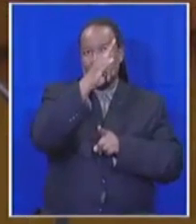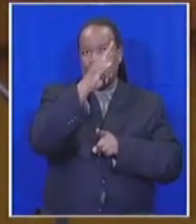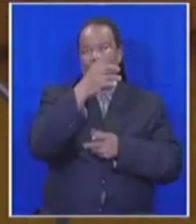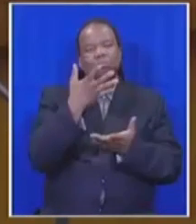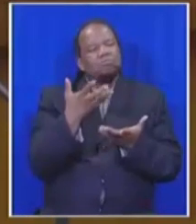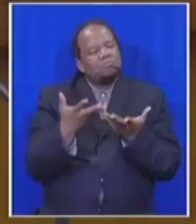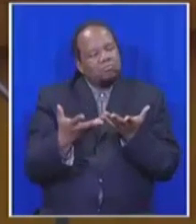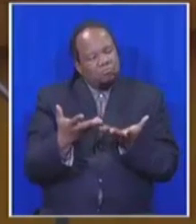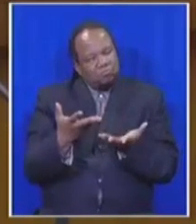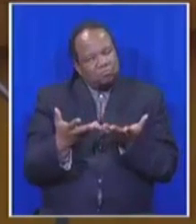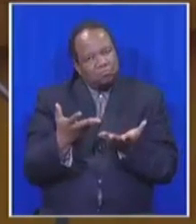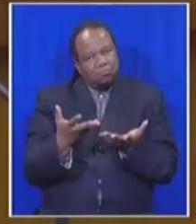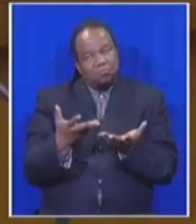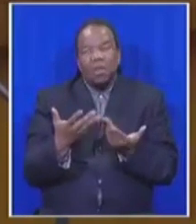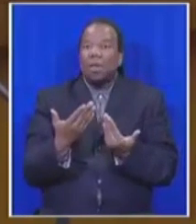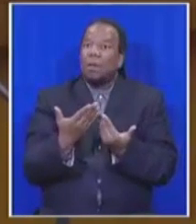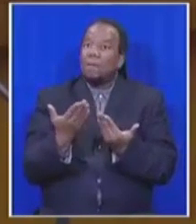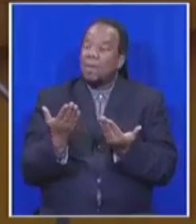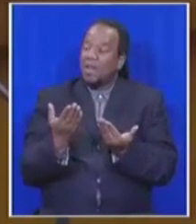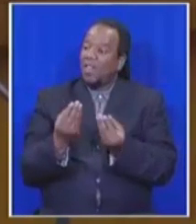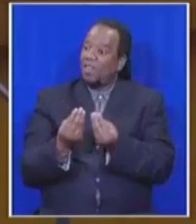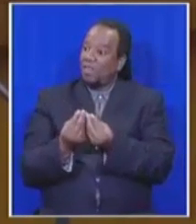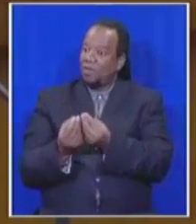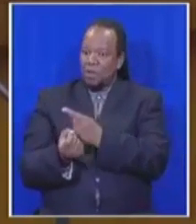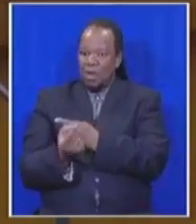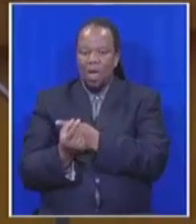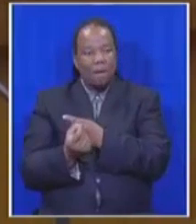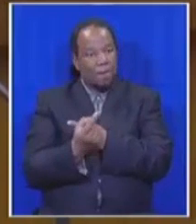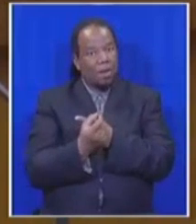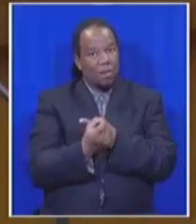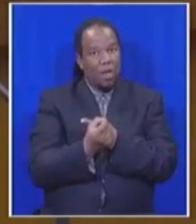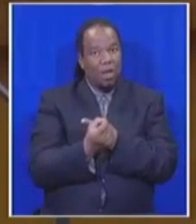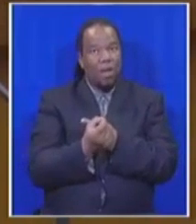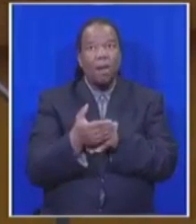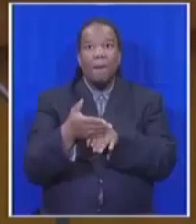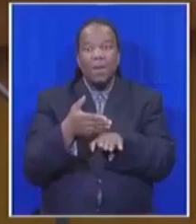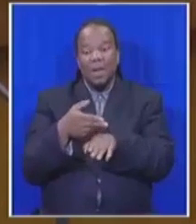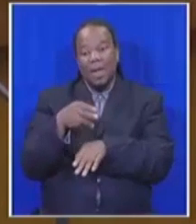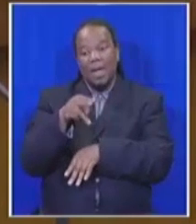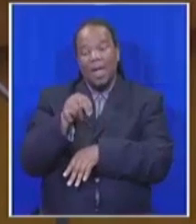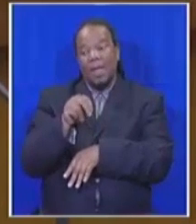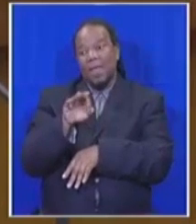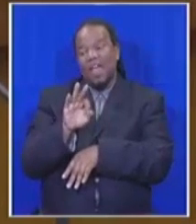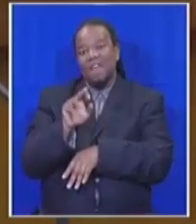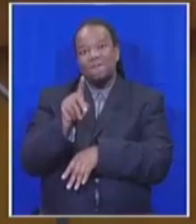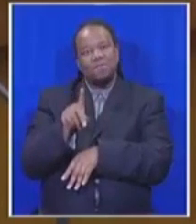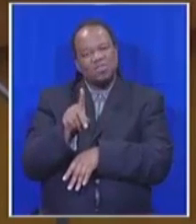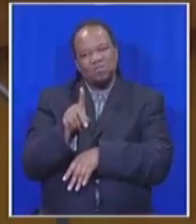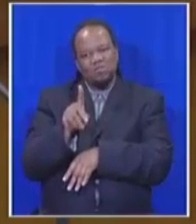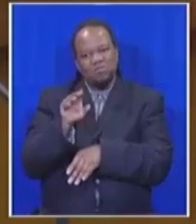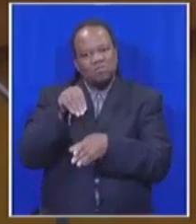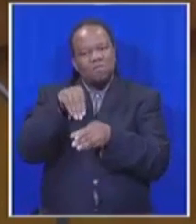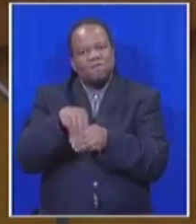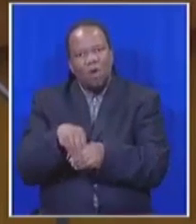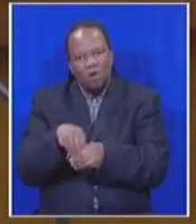However, we note the unfortunate turn of events leading to the NFP not participating in the local government